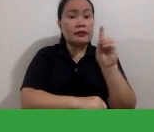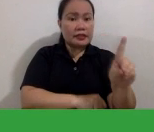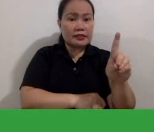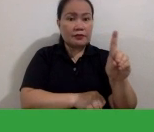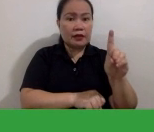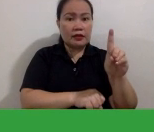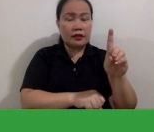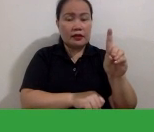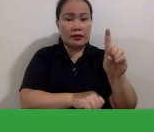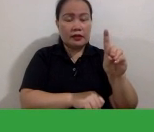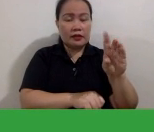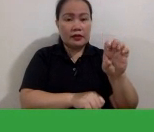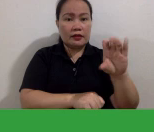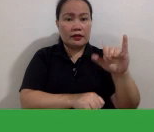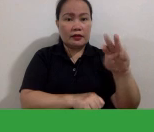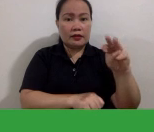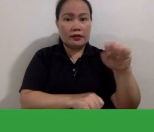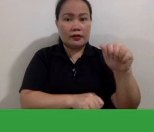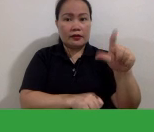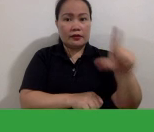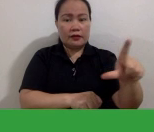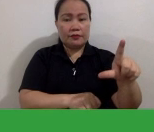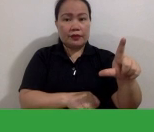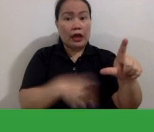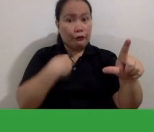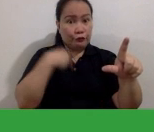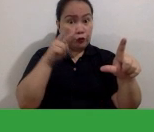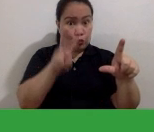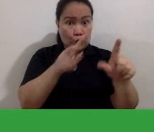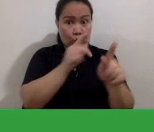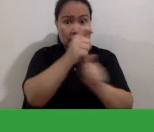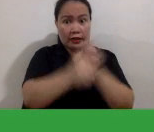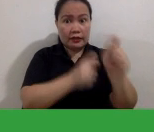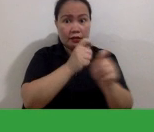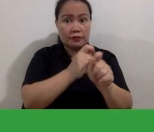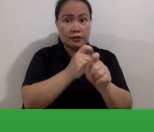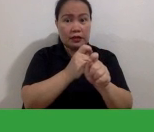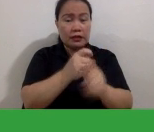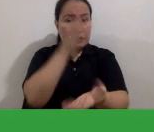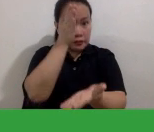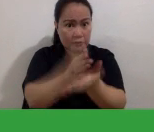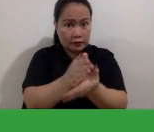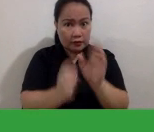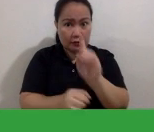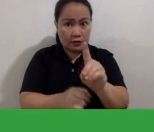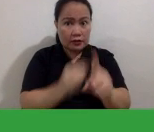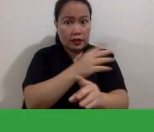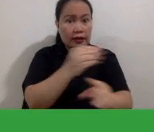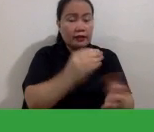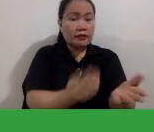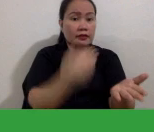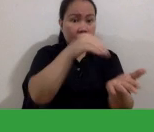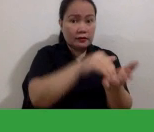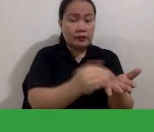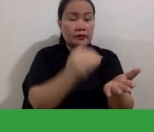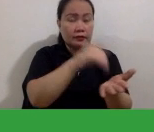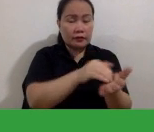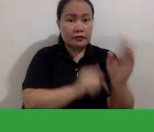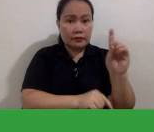dalawang kinds nito. We have the terminating decimals and repeating decimals under rational